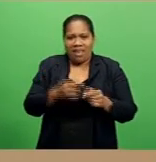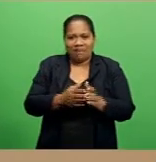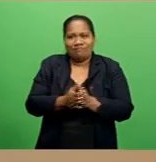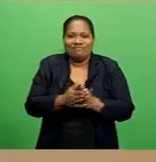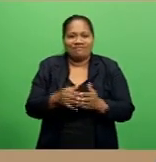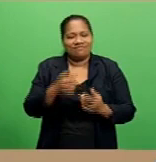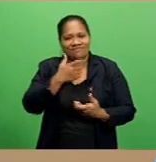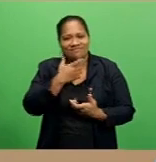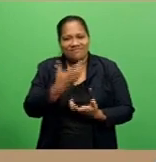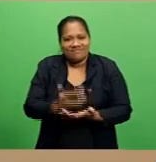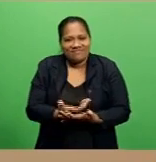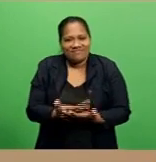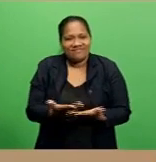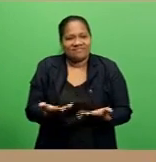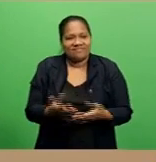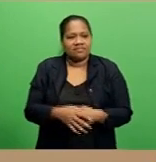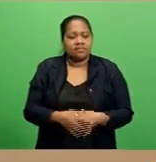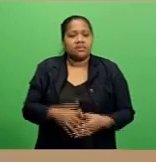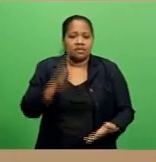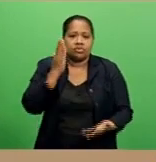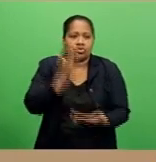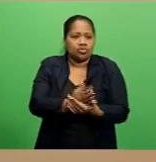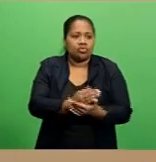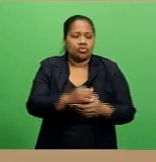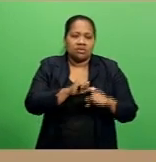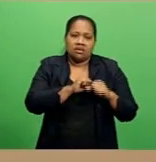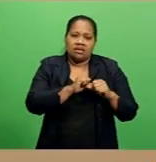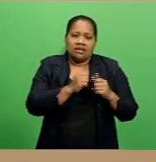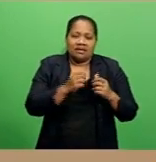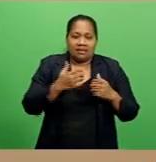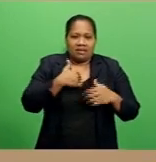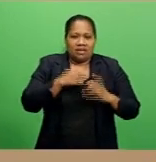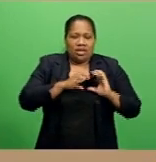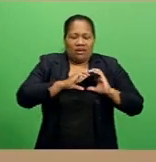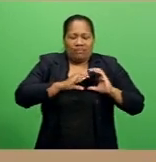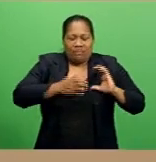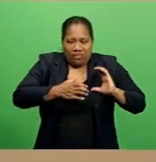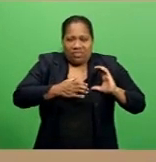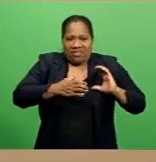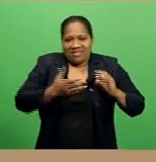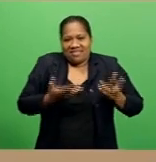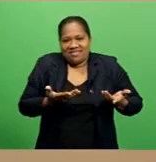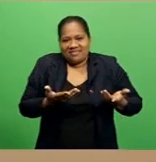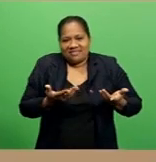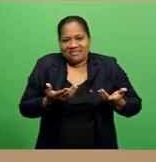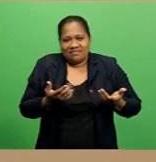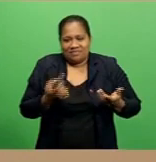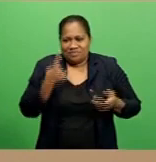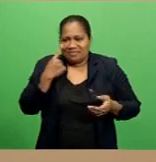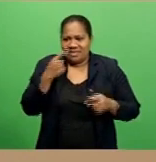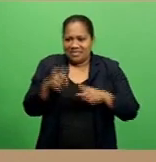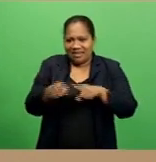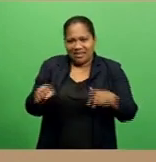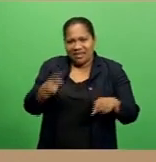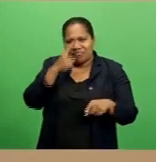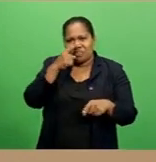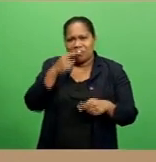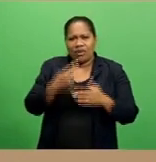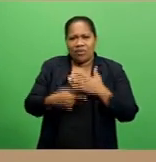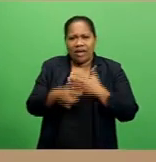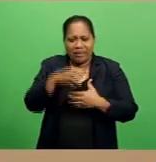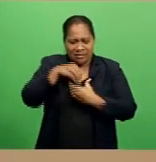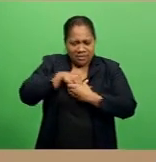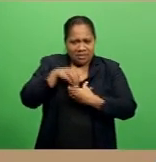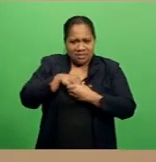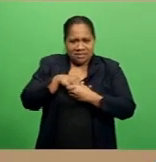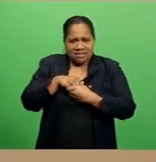It's truly heartbreaking, but I was quite stunned by the spirit of these people,